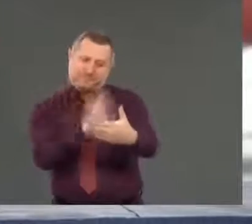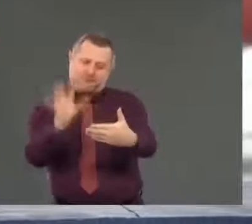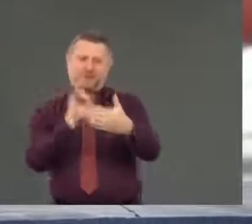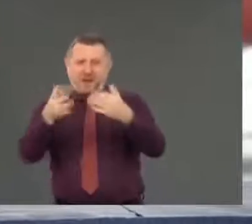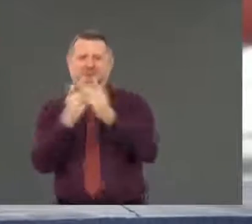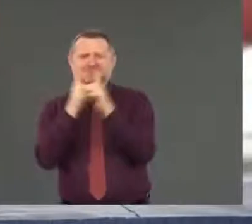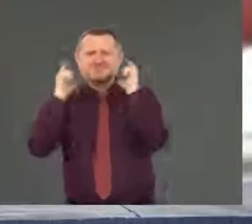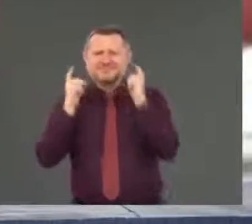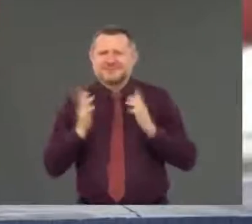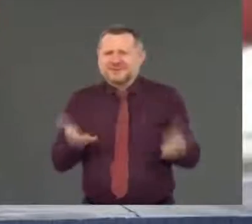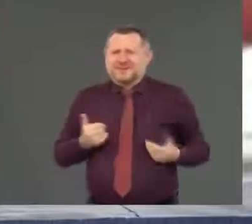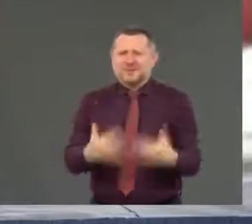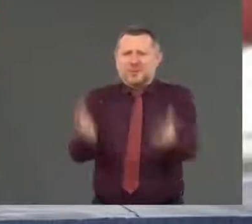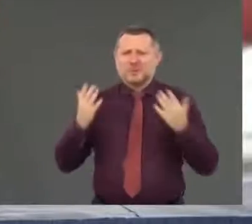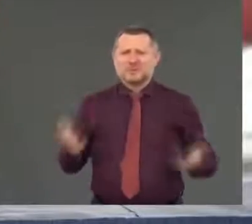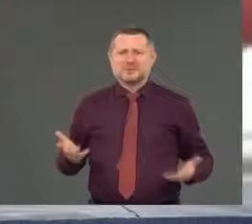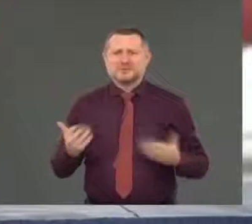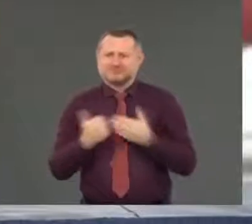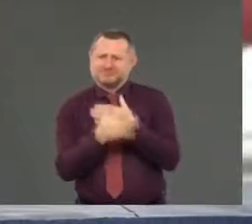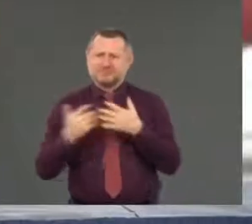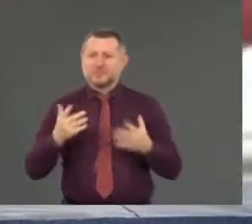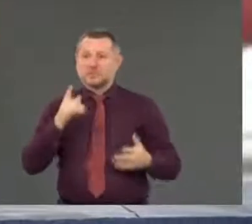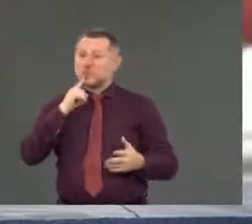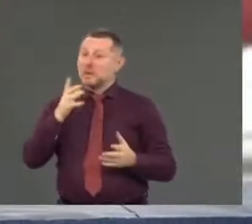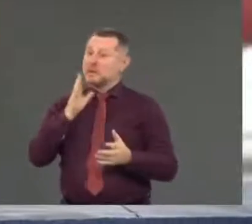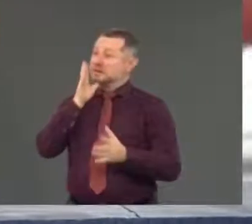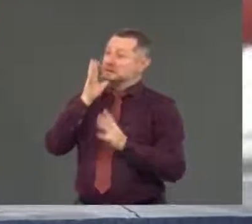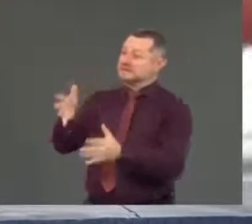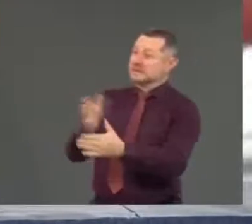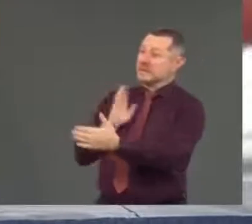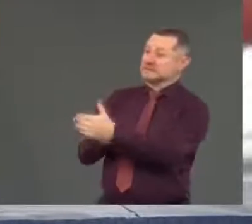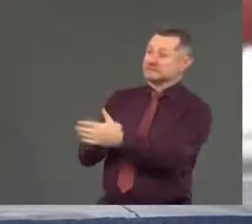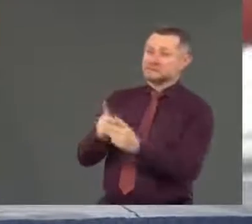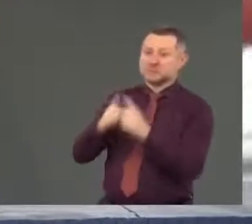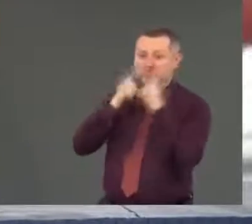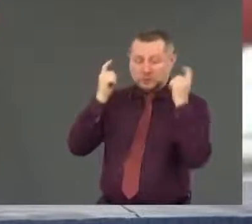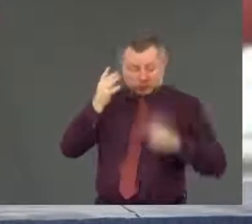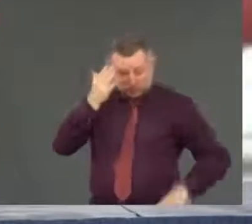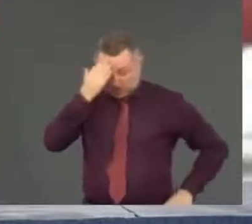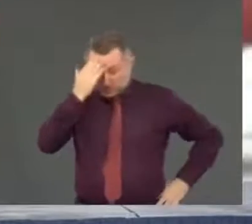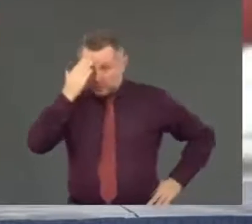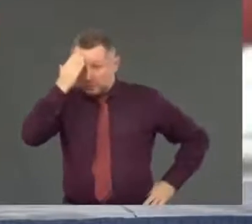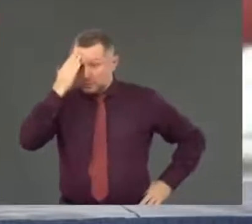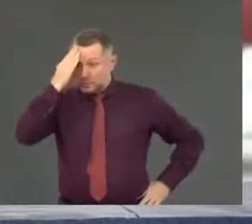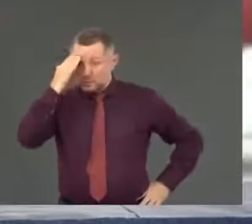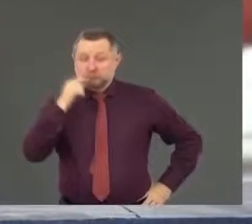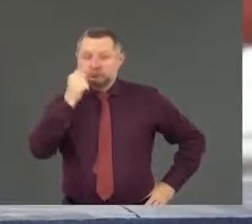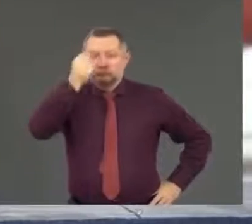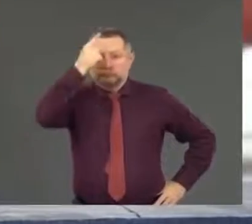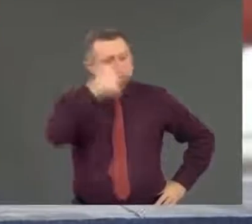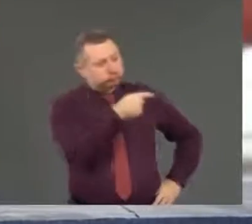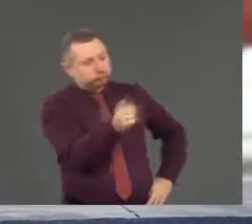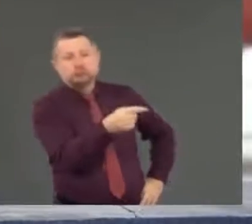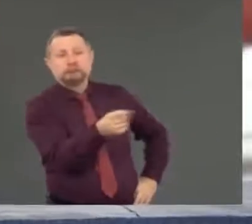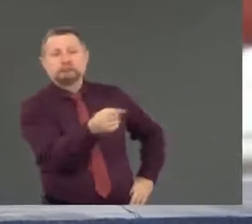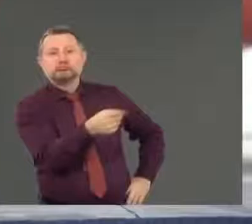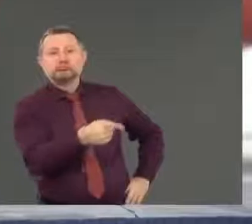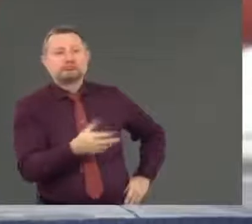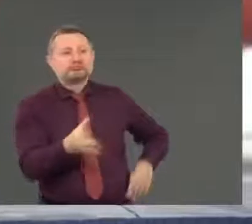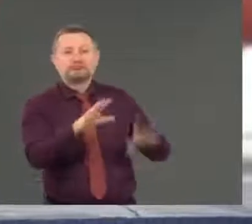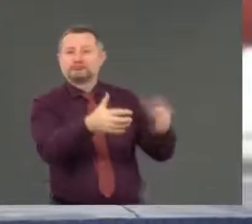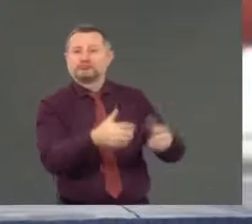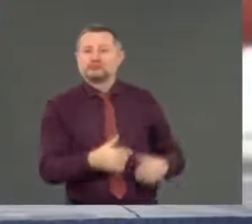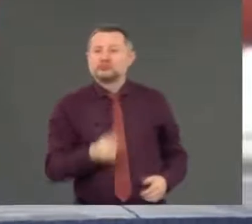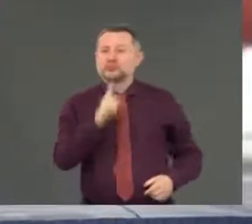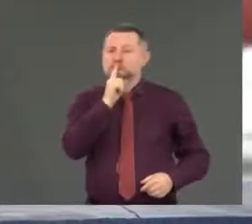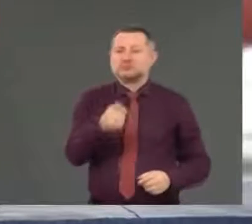It's such a, the opposition is so trivial and nonsensical relative to the